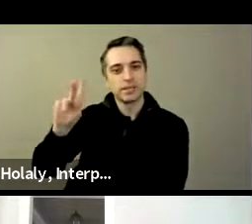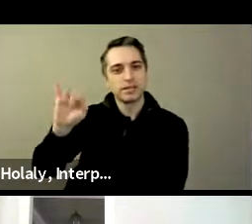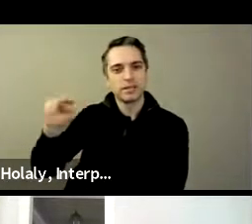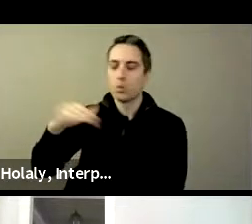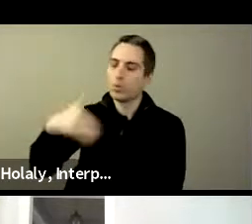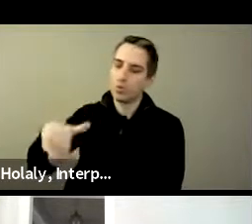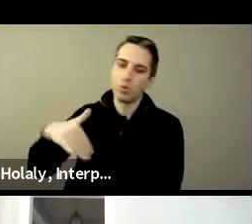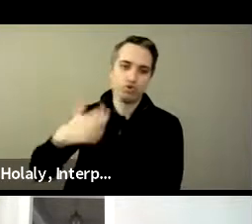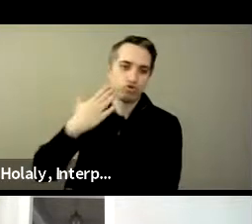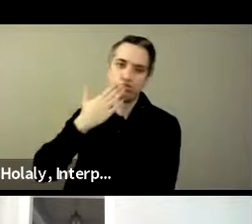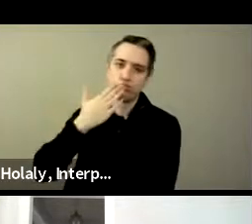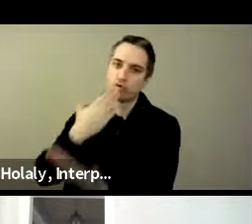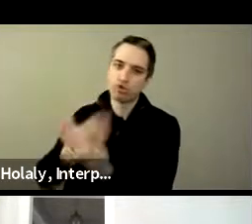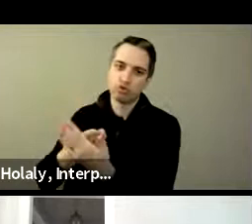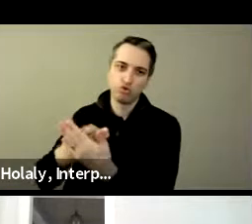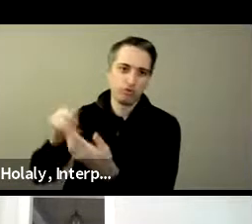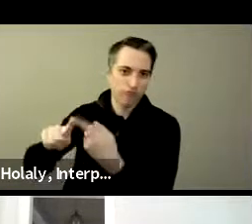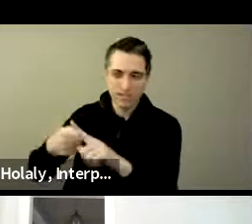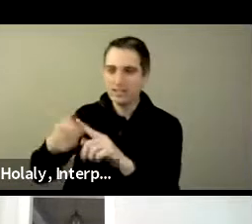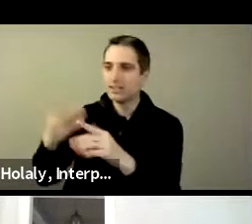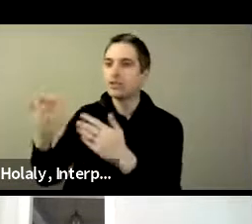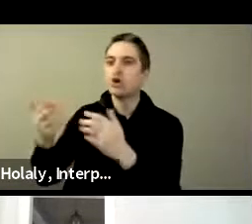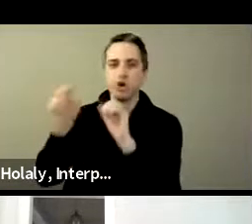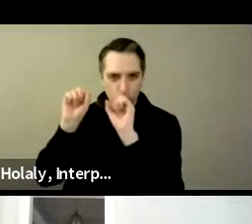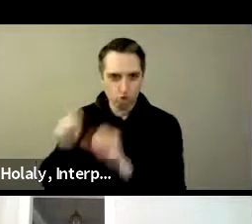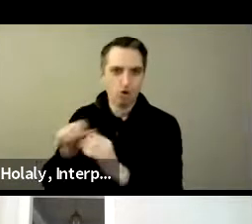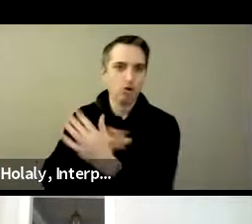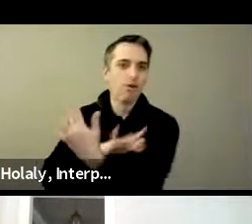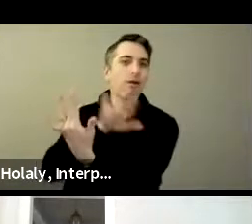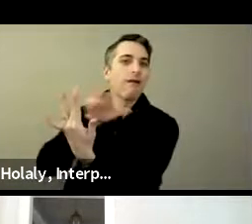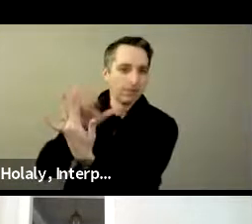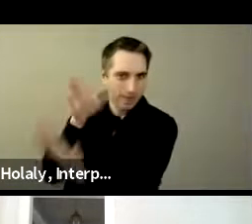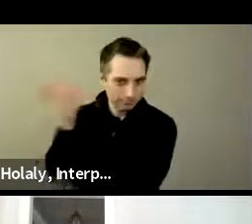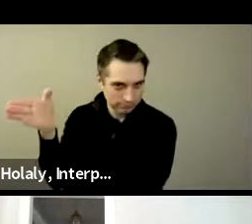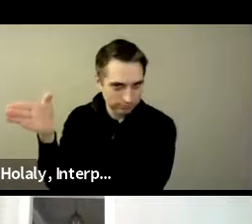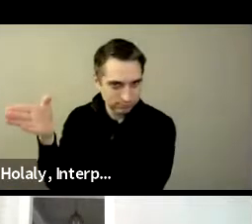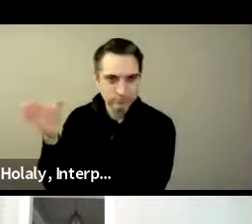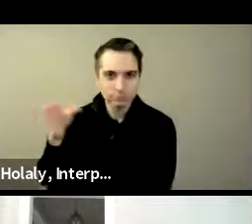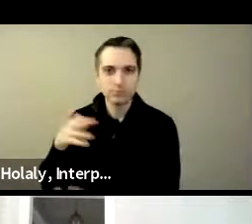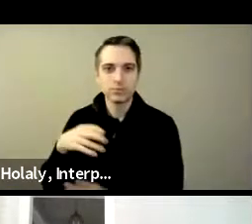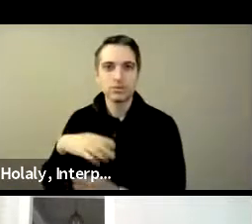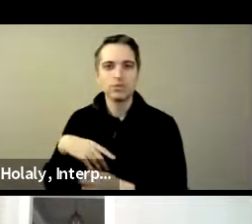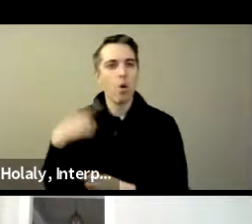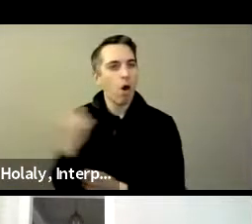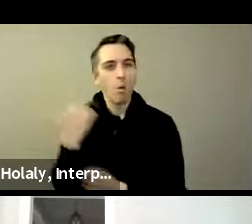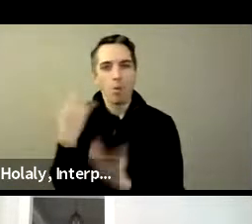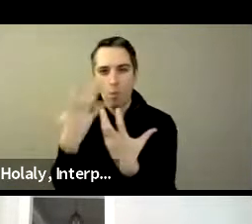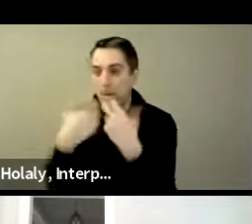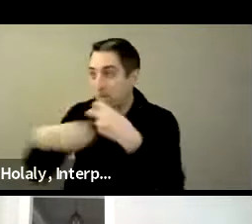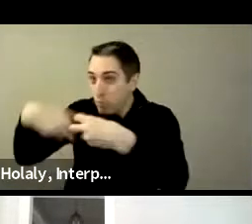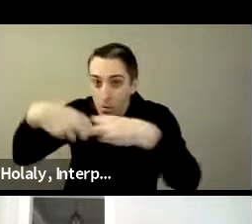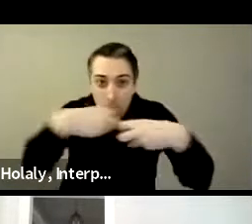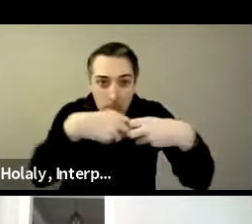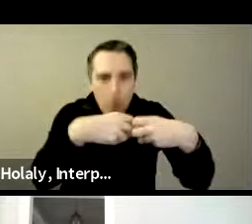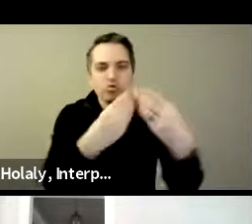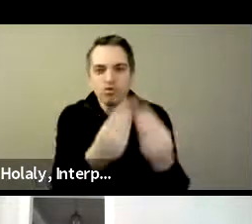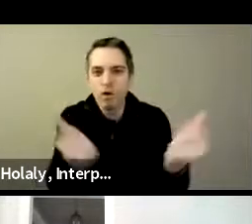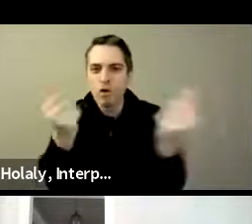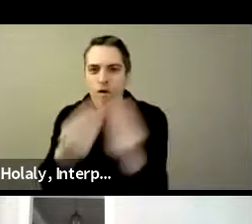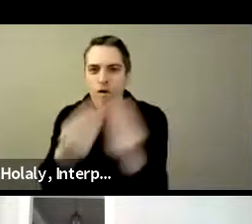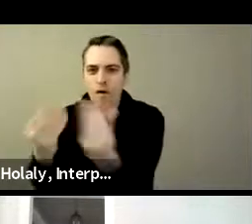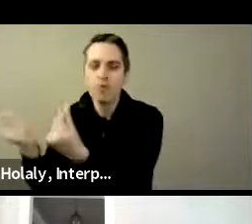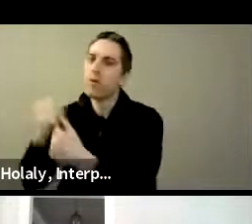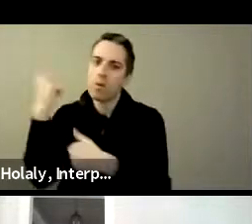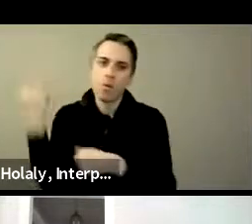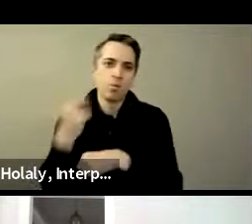good friend. You could get access to him. He made himself available. He was a problem solver. He worked